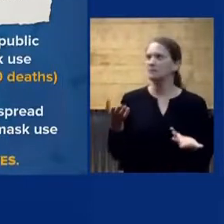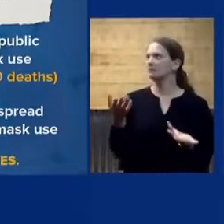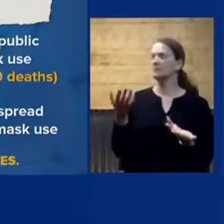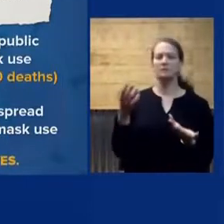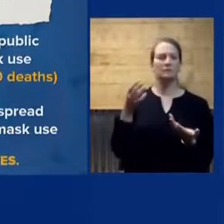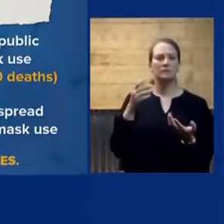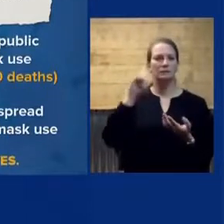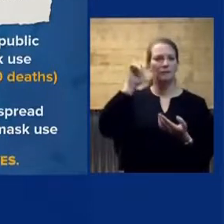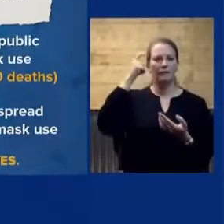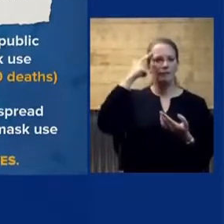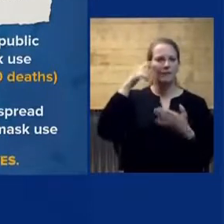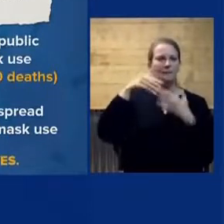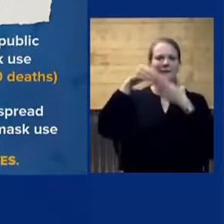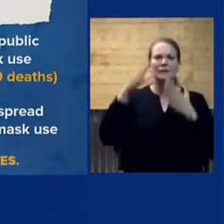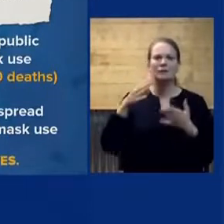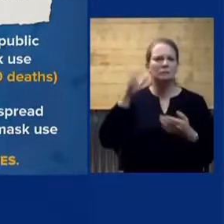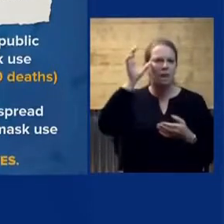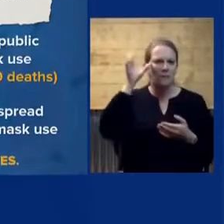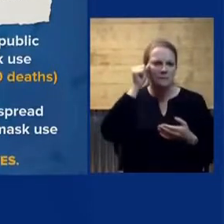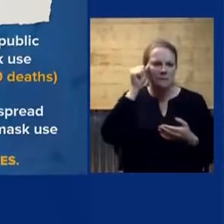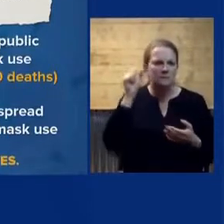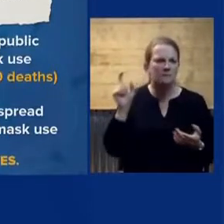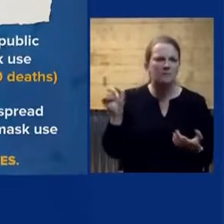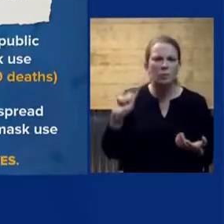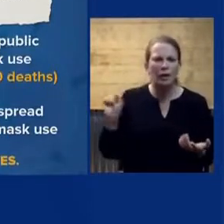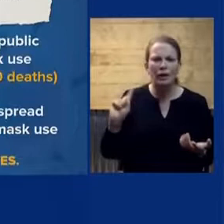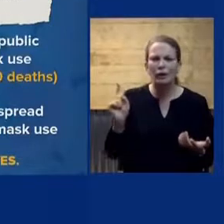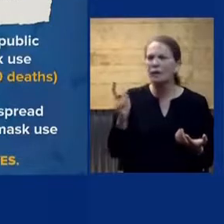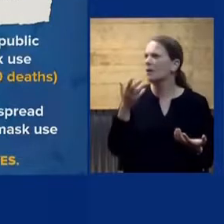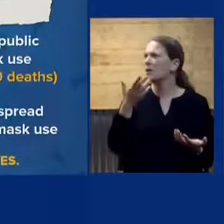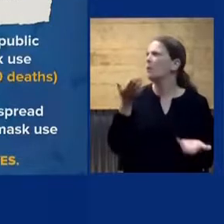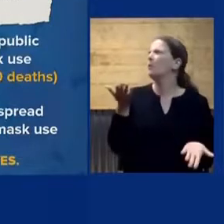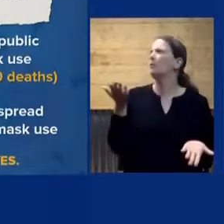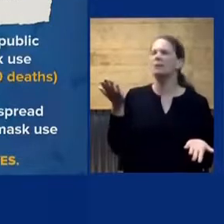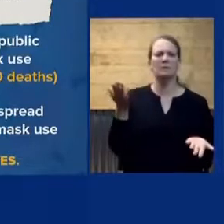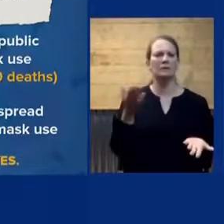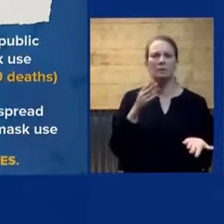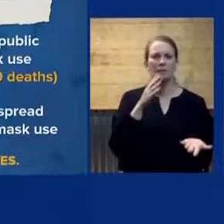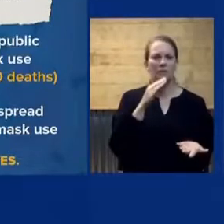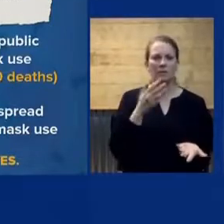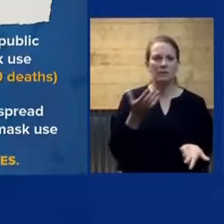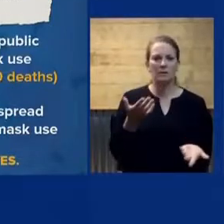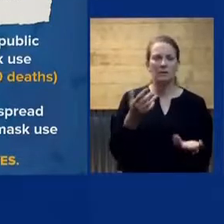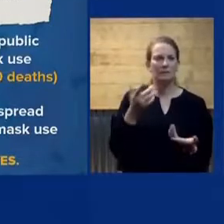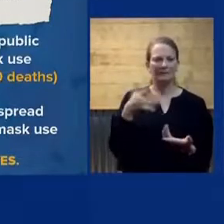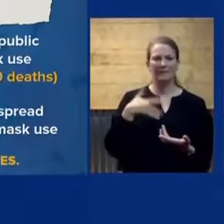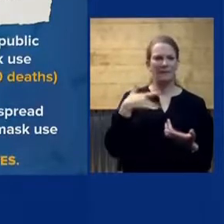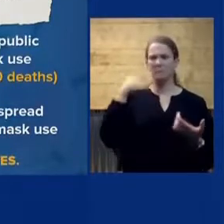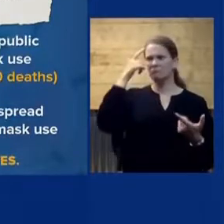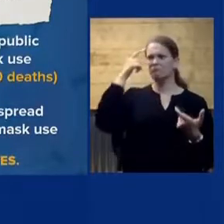in our government leaders? Why wouldn't you? What is it, hubris?